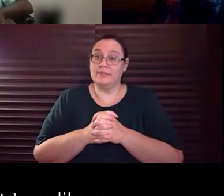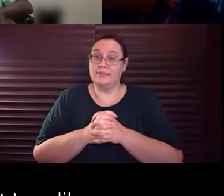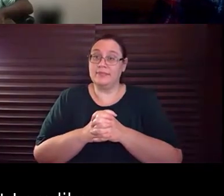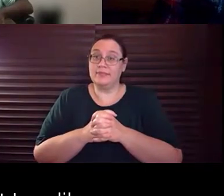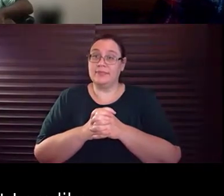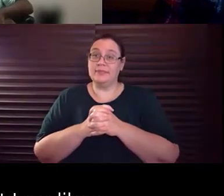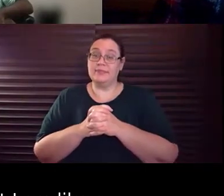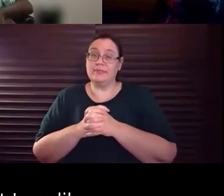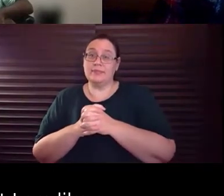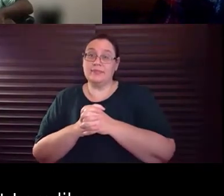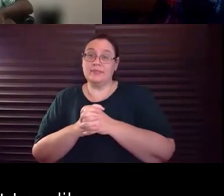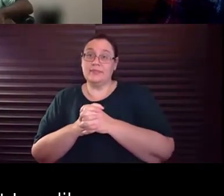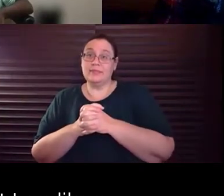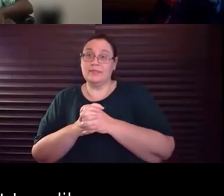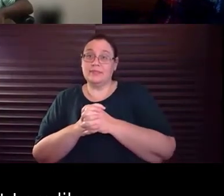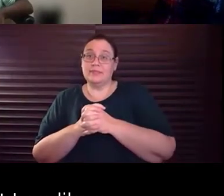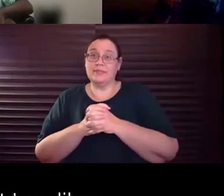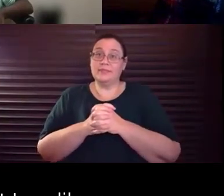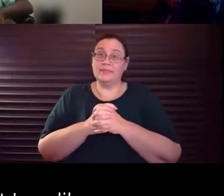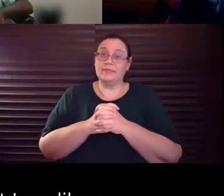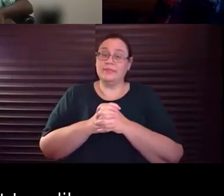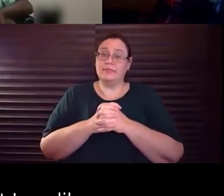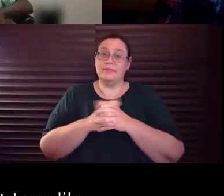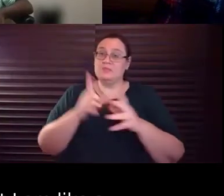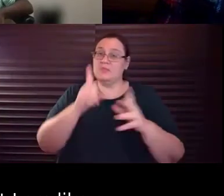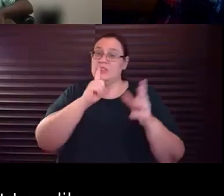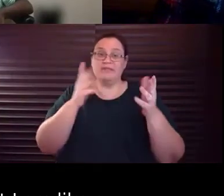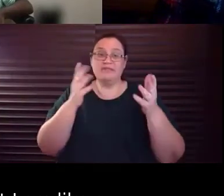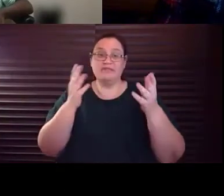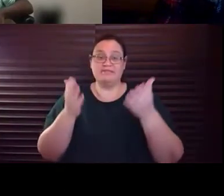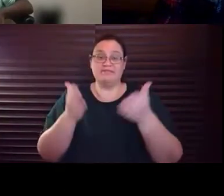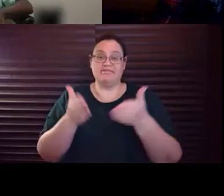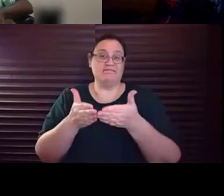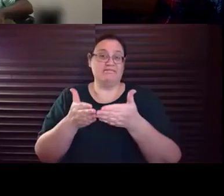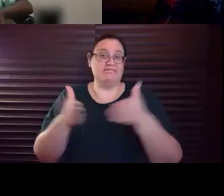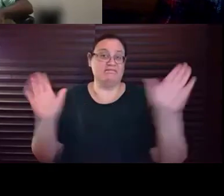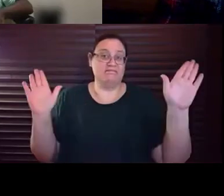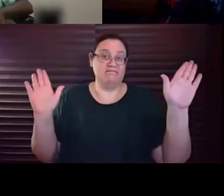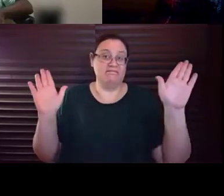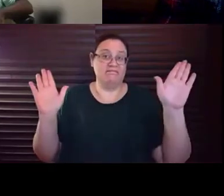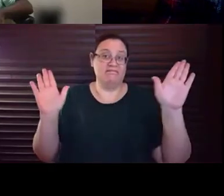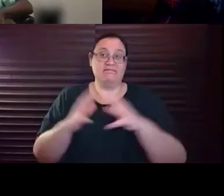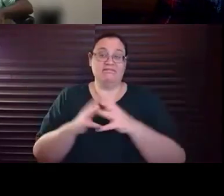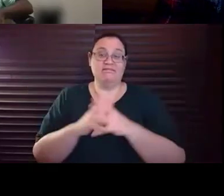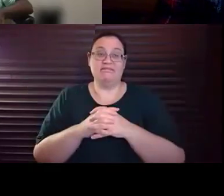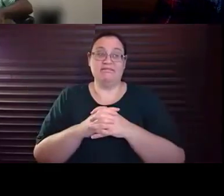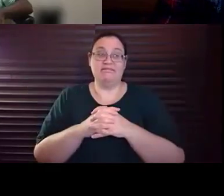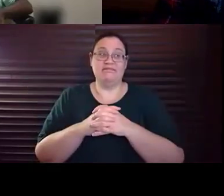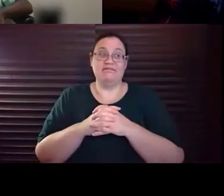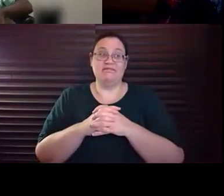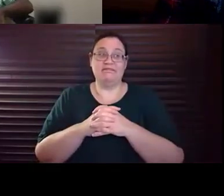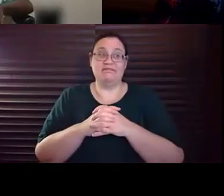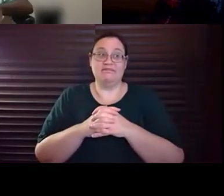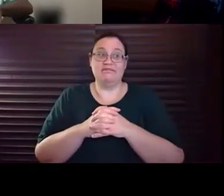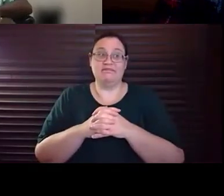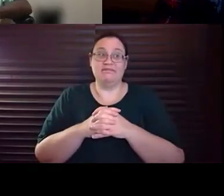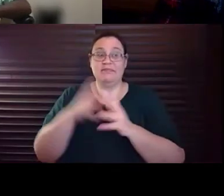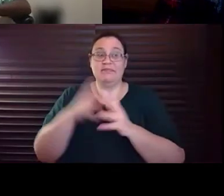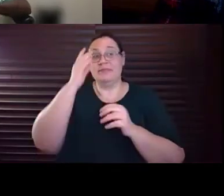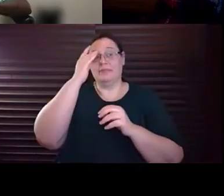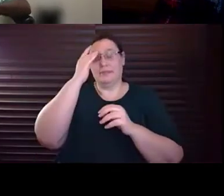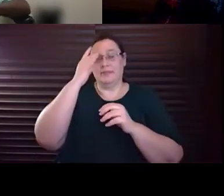Really no I so that's why like high